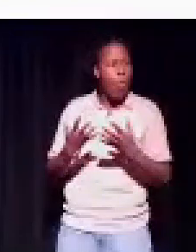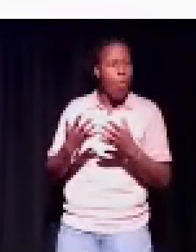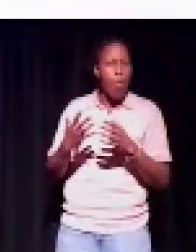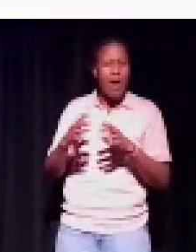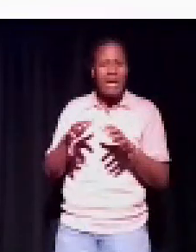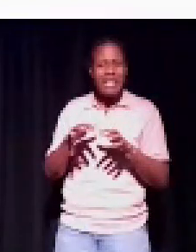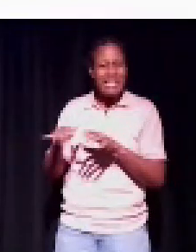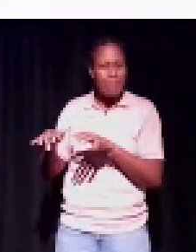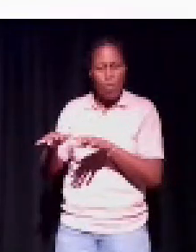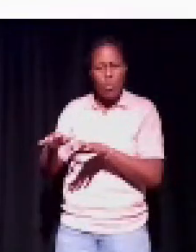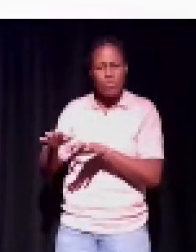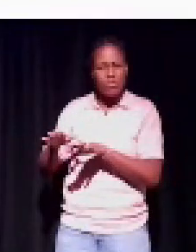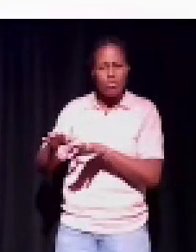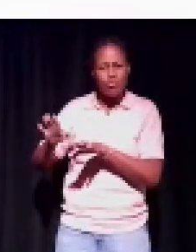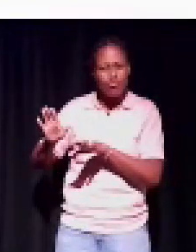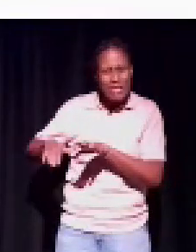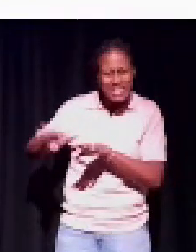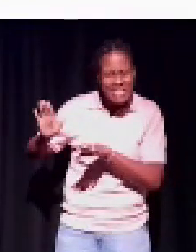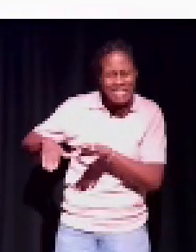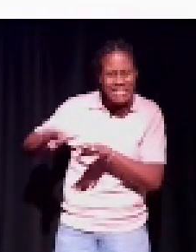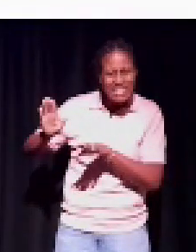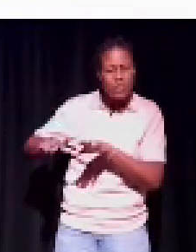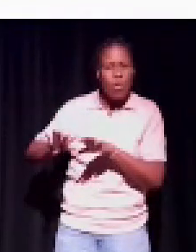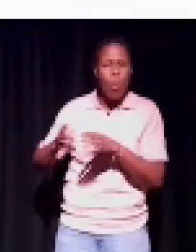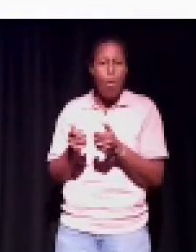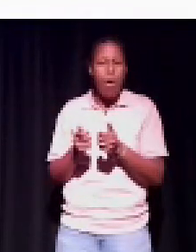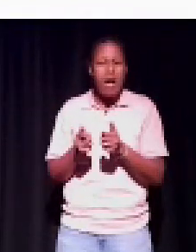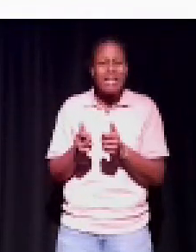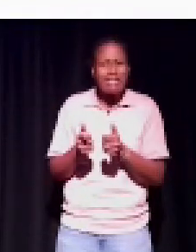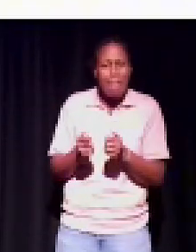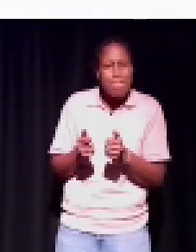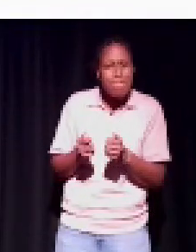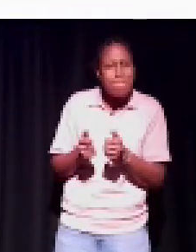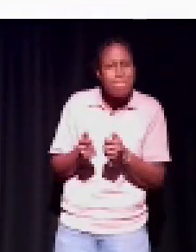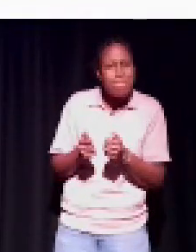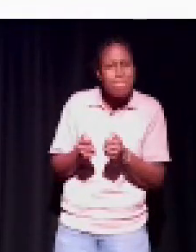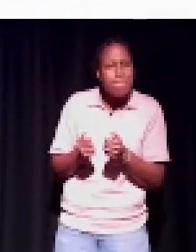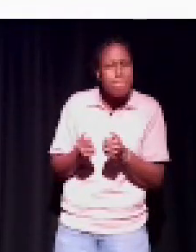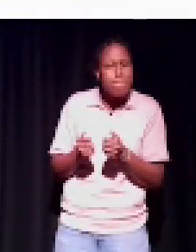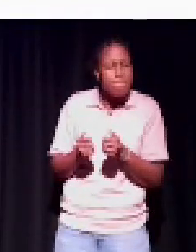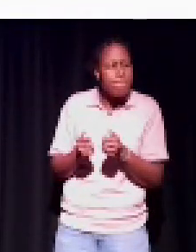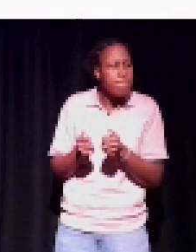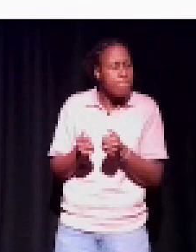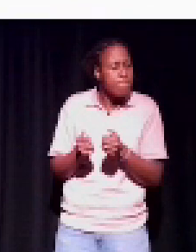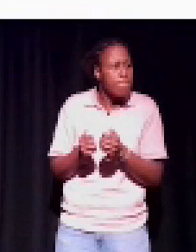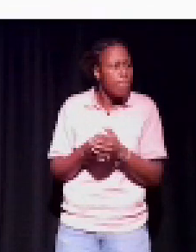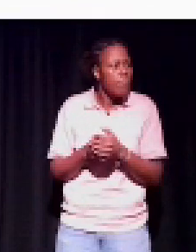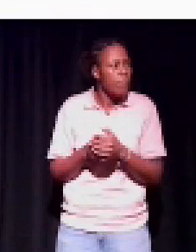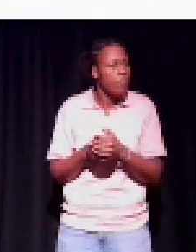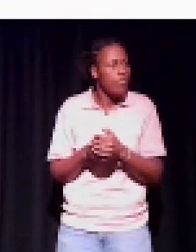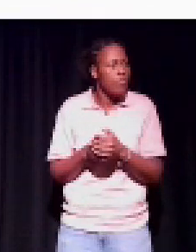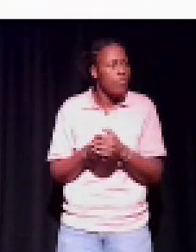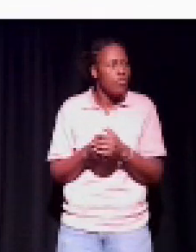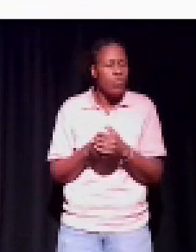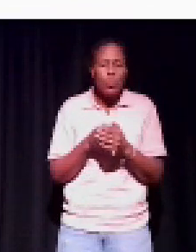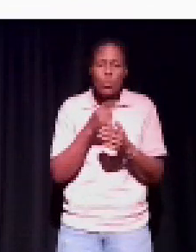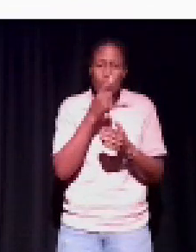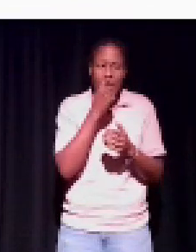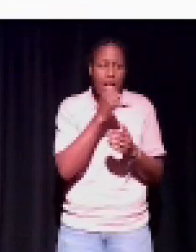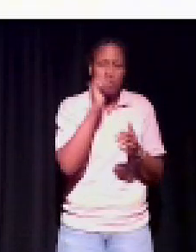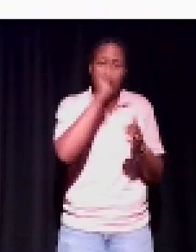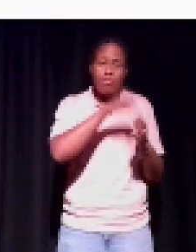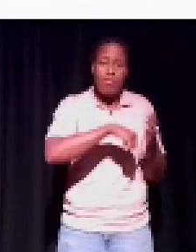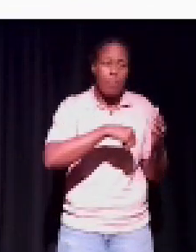they could make gamepad controls. If you wanted to play games, you can get boxes that do that exact thing,